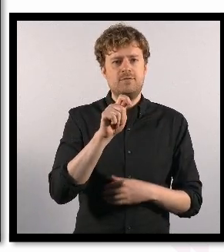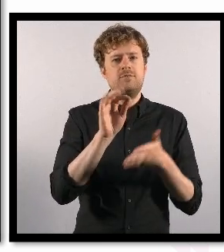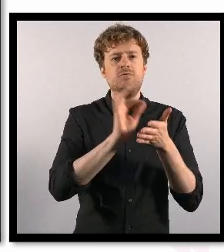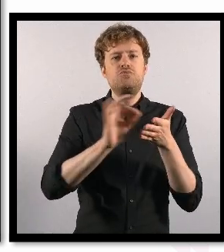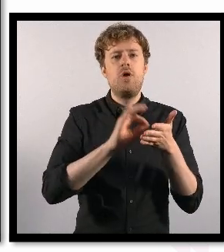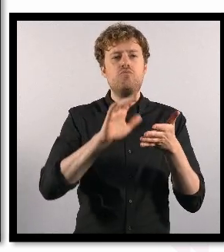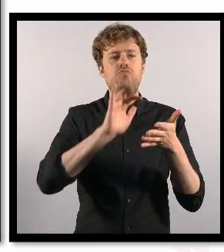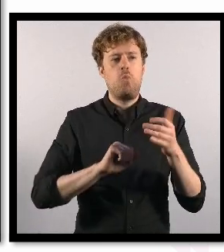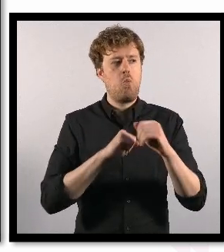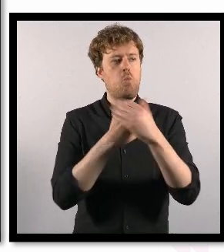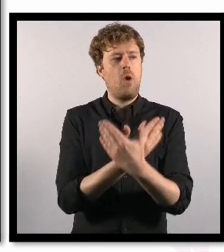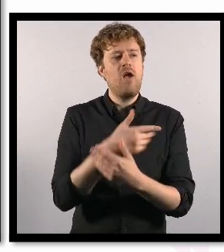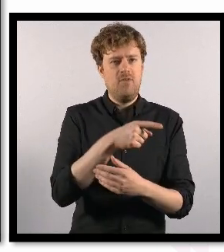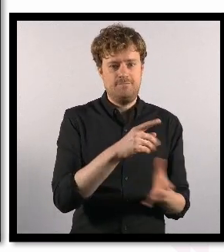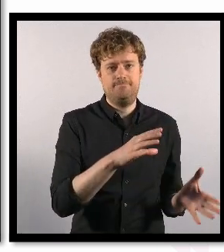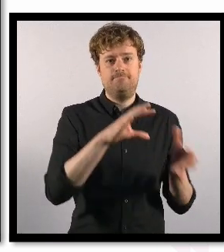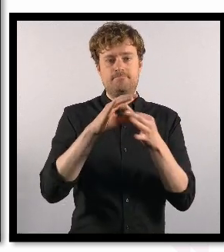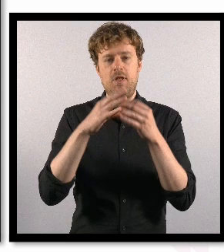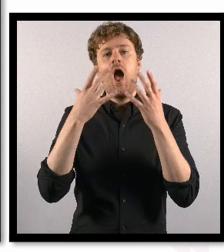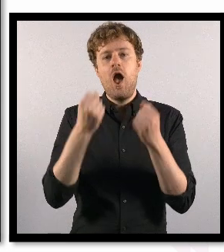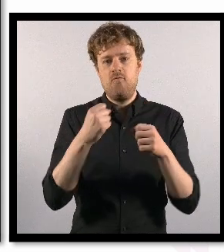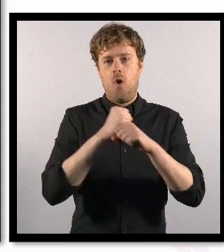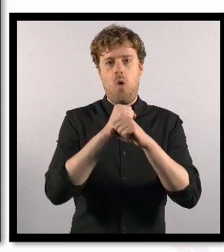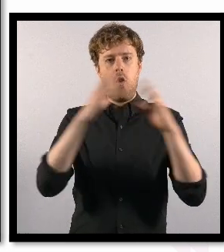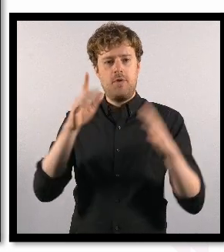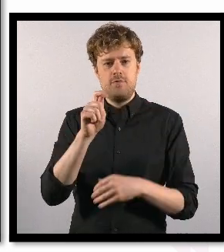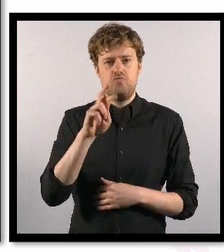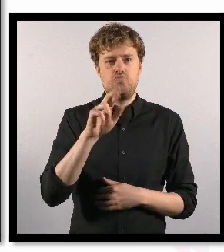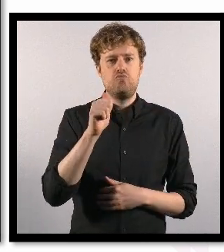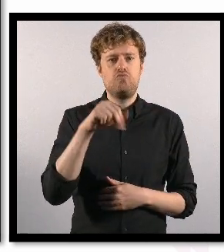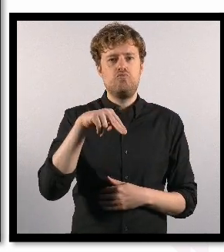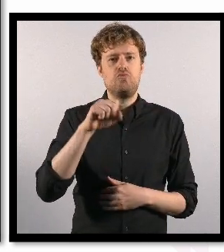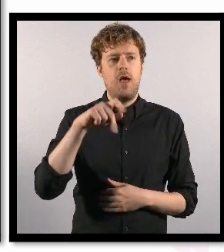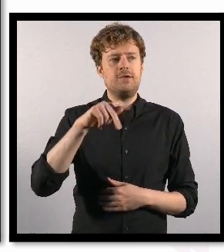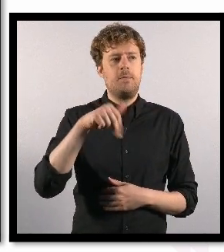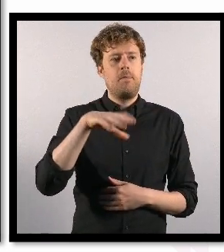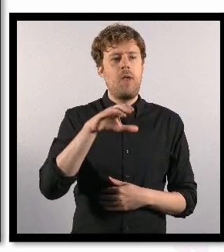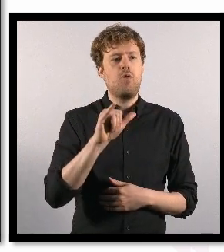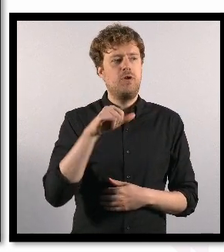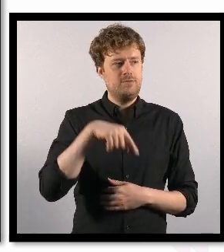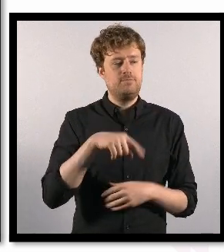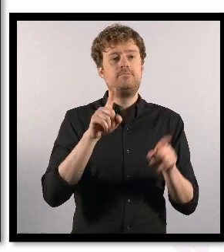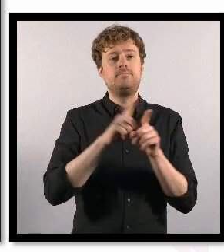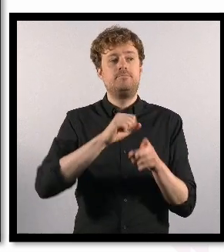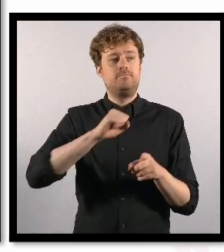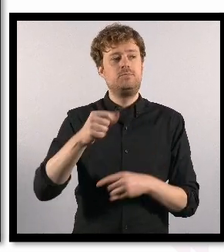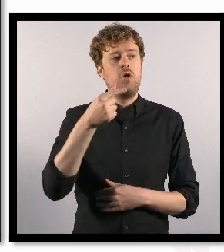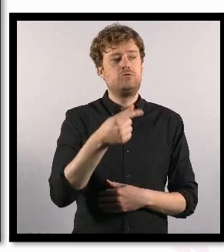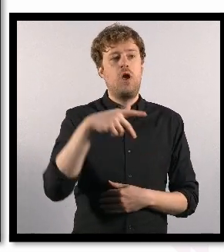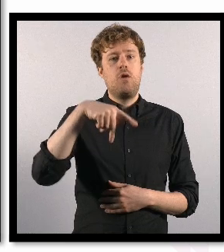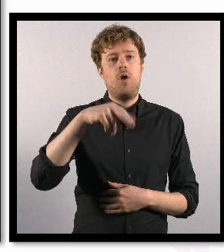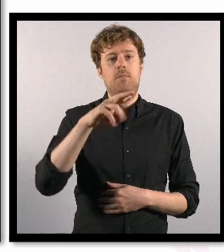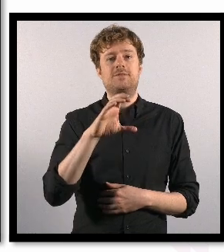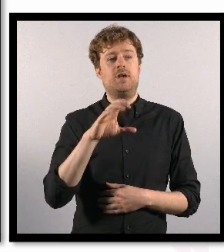gRPC is a mature CNCF project with more than 8 years of upstream development. It is a widely known framework that can efficiently connect services